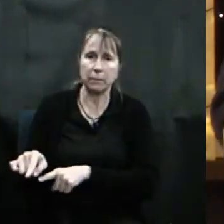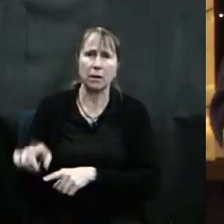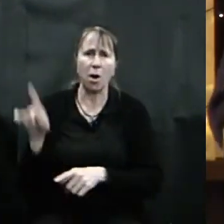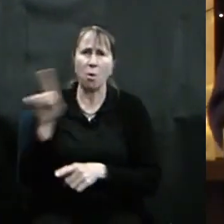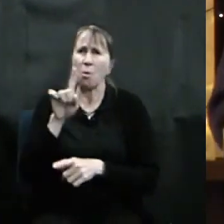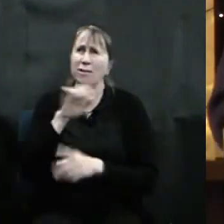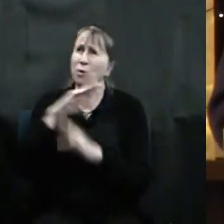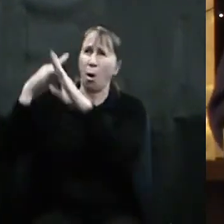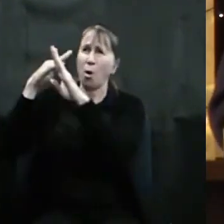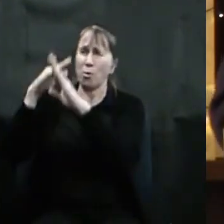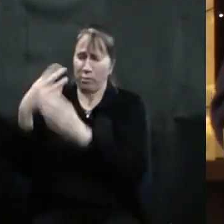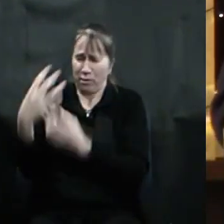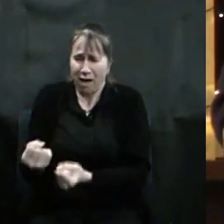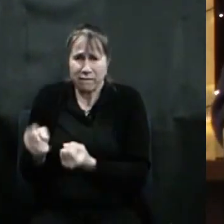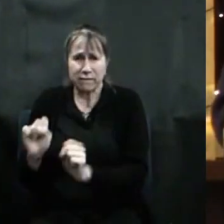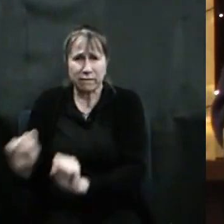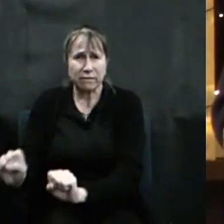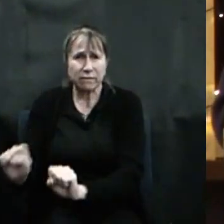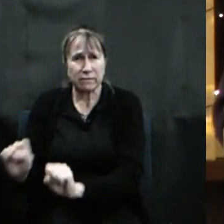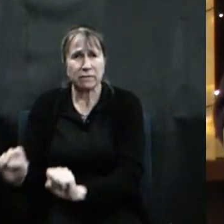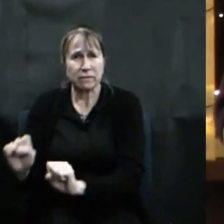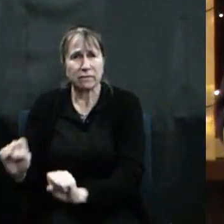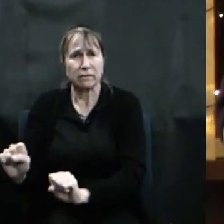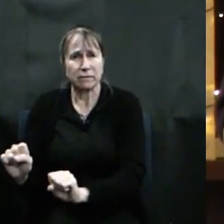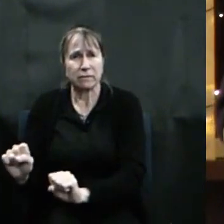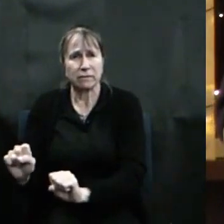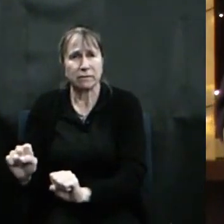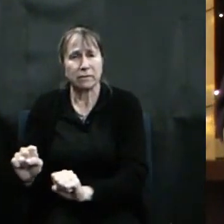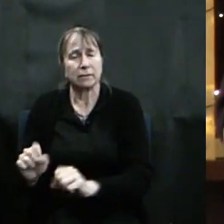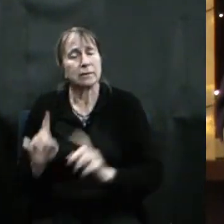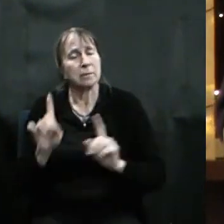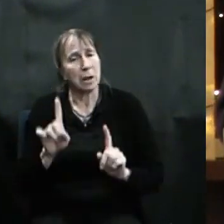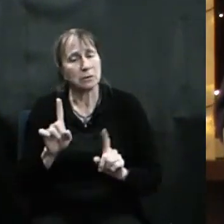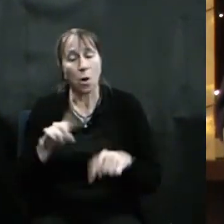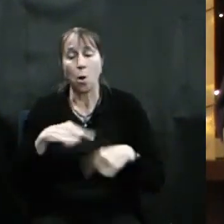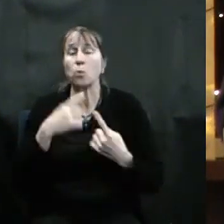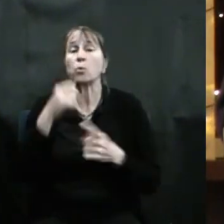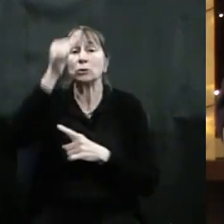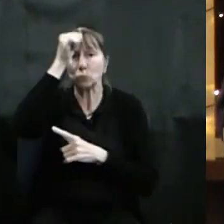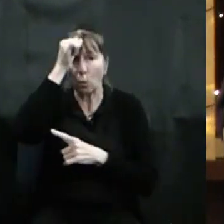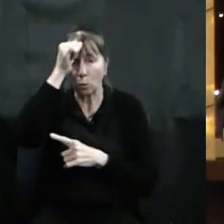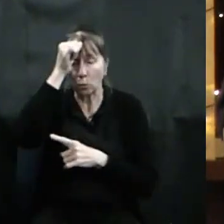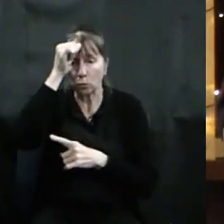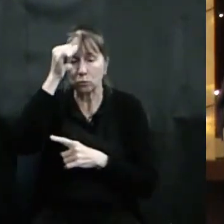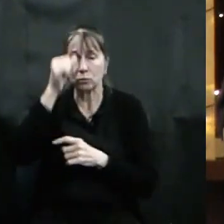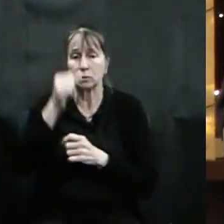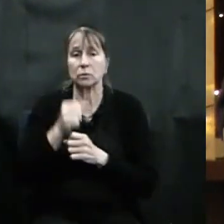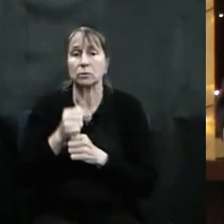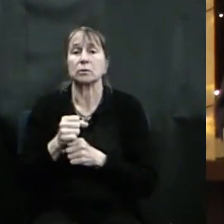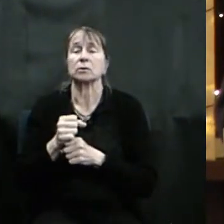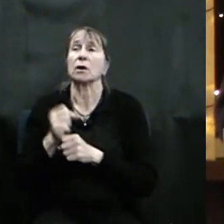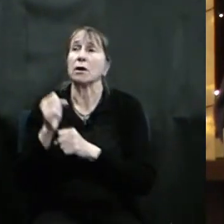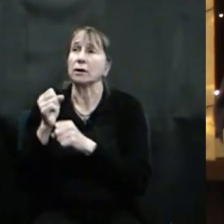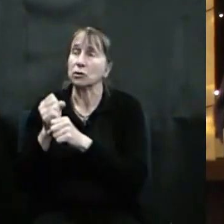But friends, that's our story as well, isn't it? We know that God is against you. We know that God is against